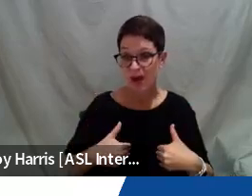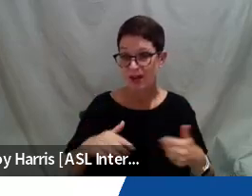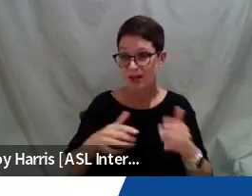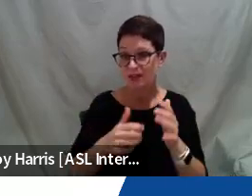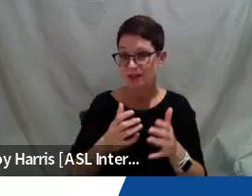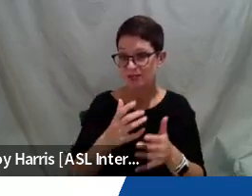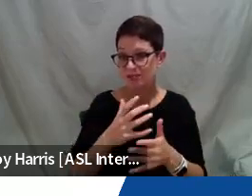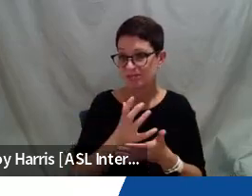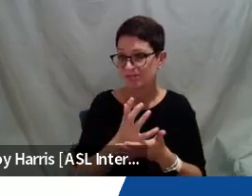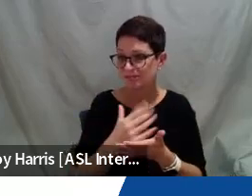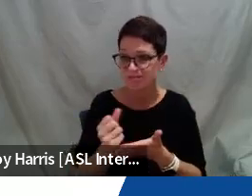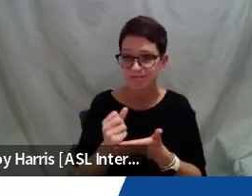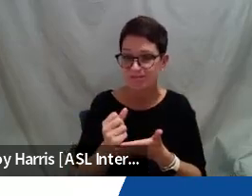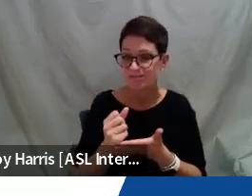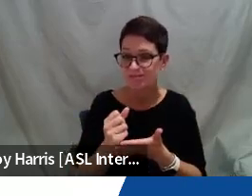of